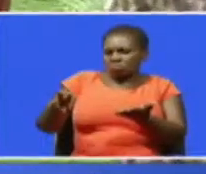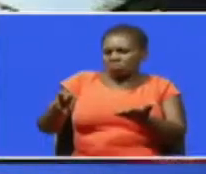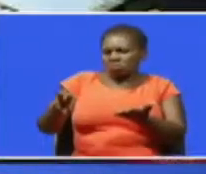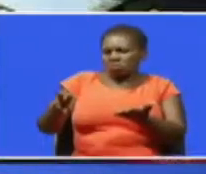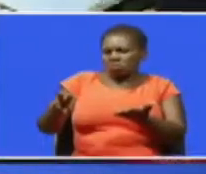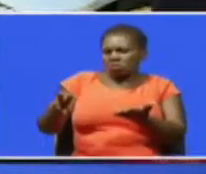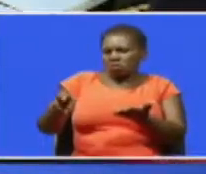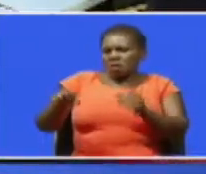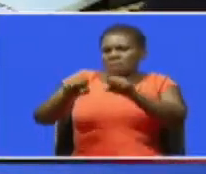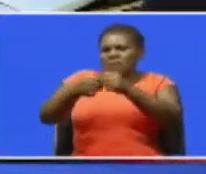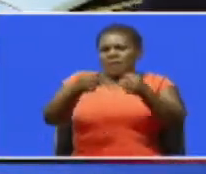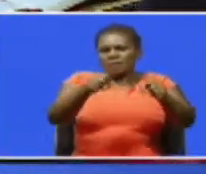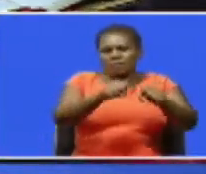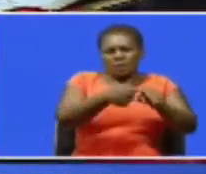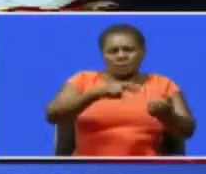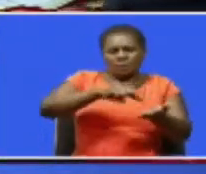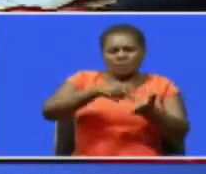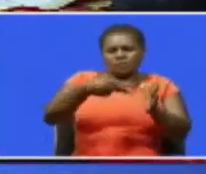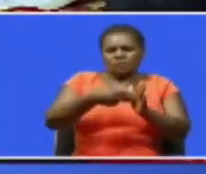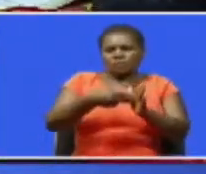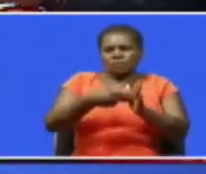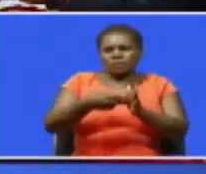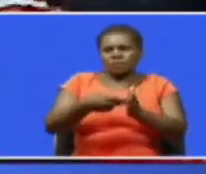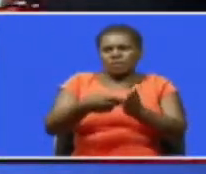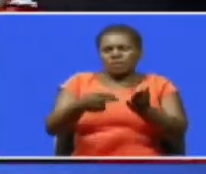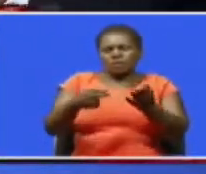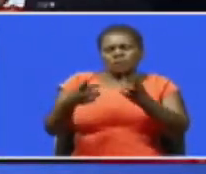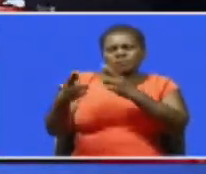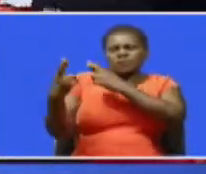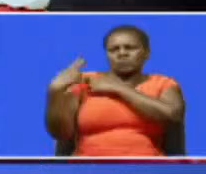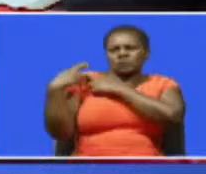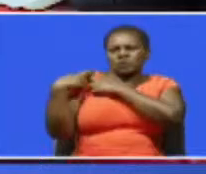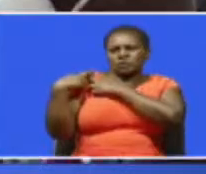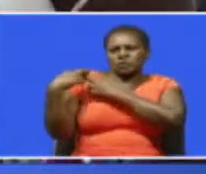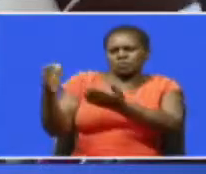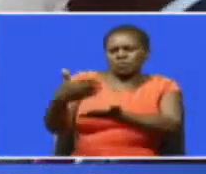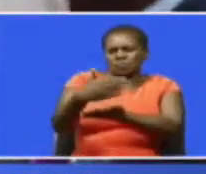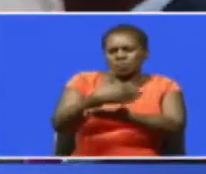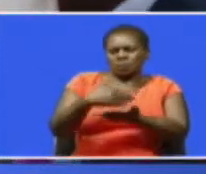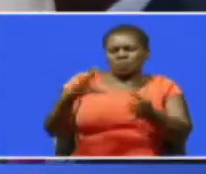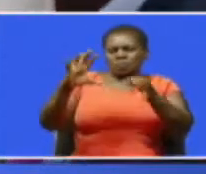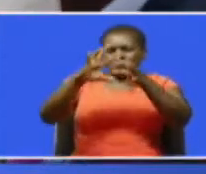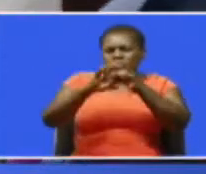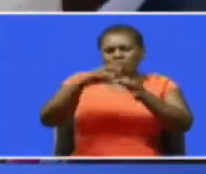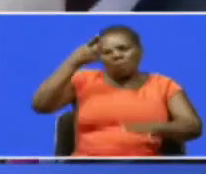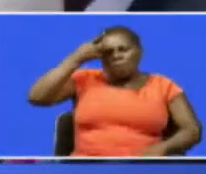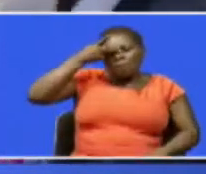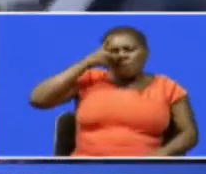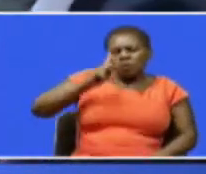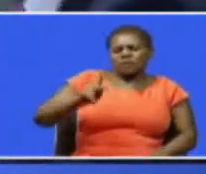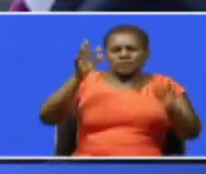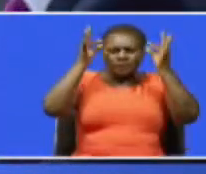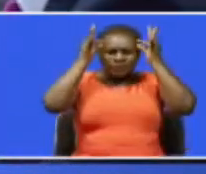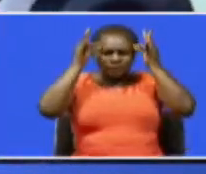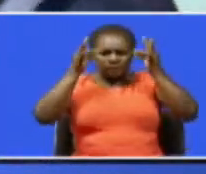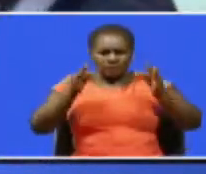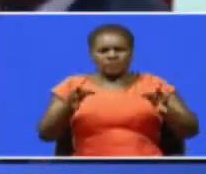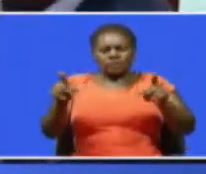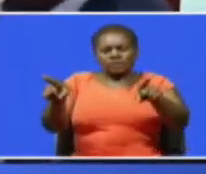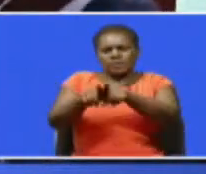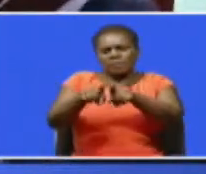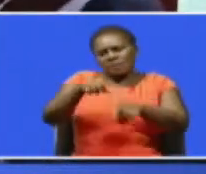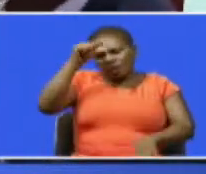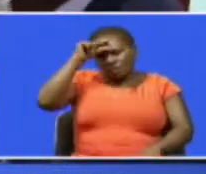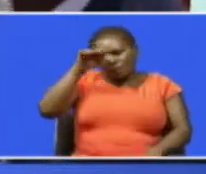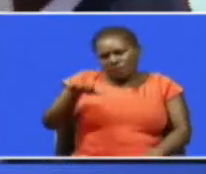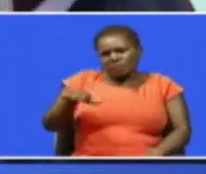supposed violation of the principle of collective responsibility that binds him to the policies and decisions of the same